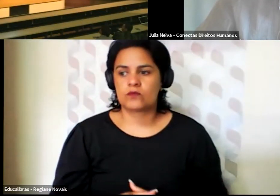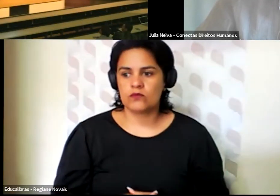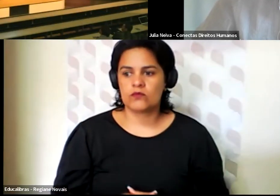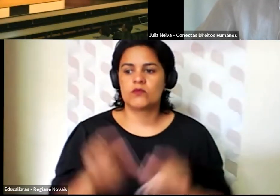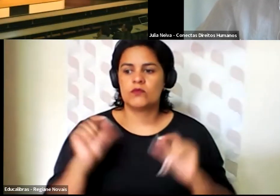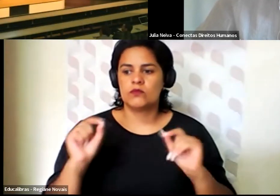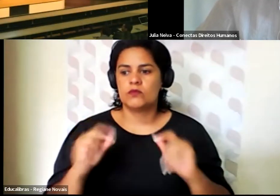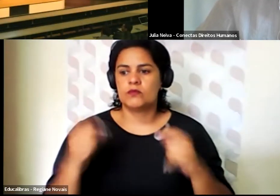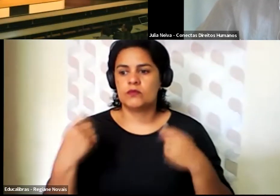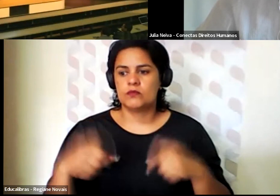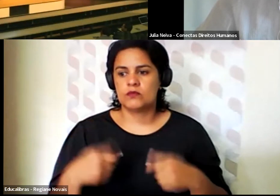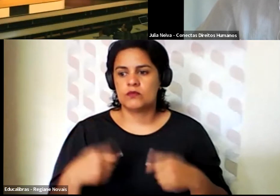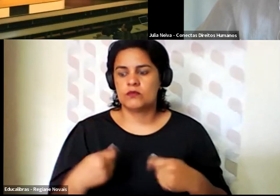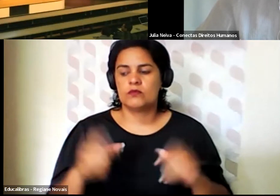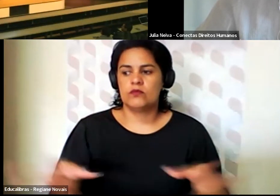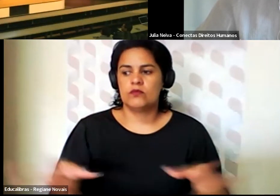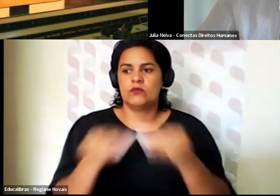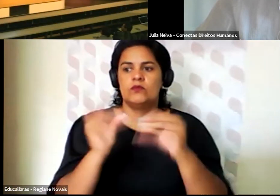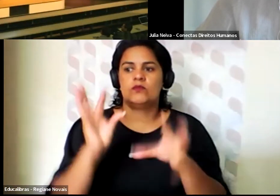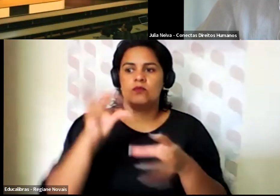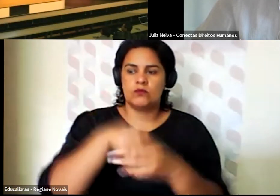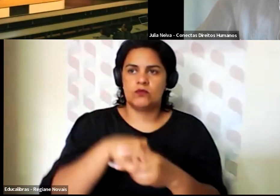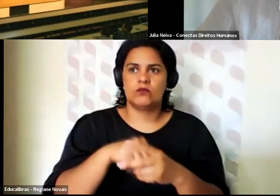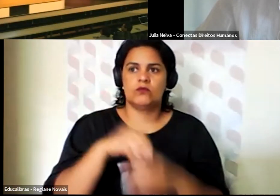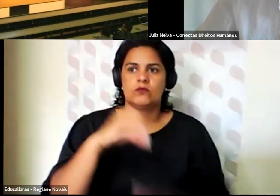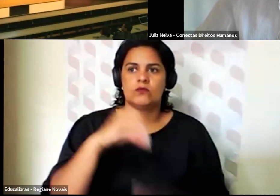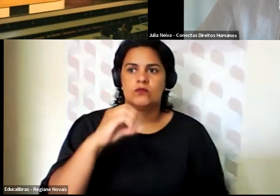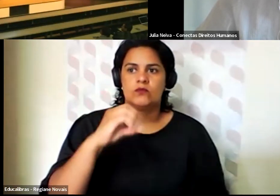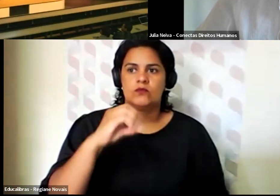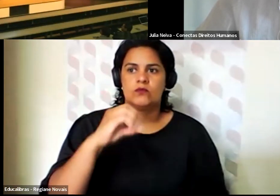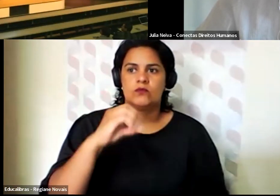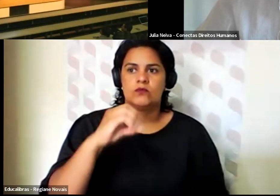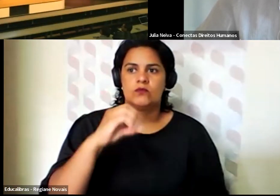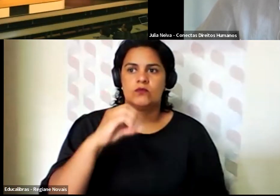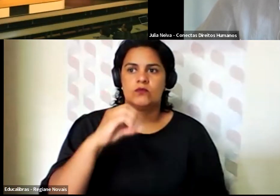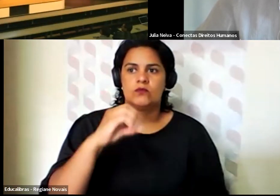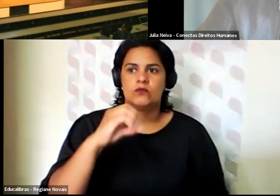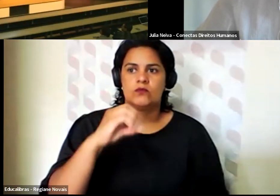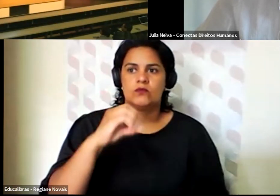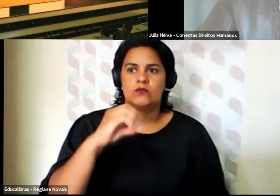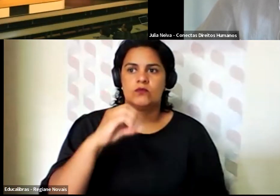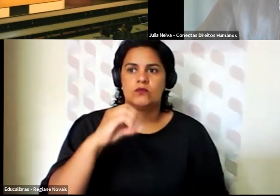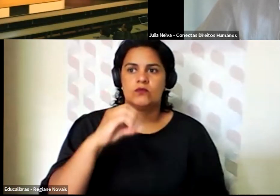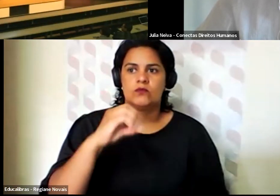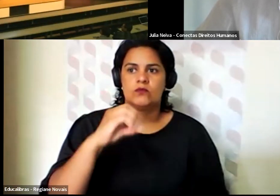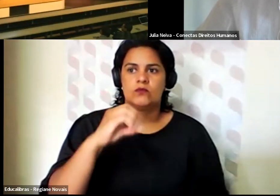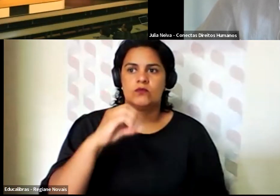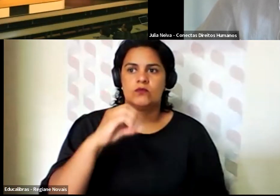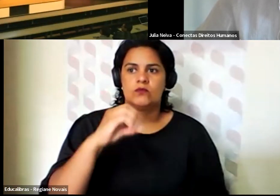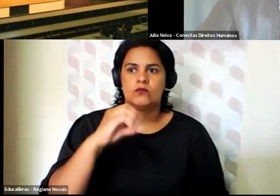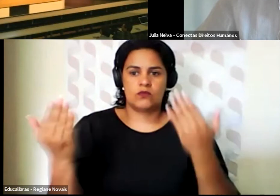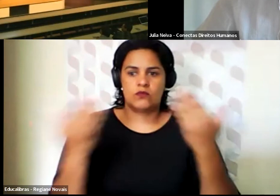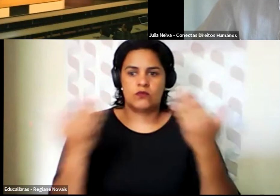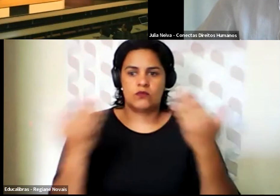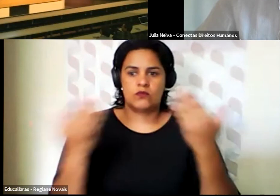with Latin Americans is the comparison with football, and that's always a good way. We Latin Americans